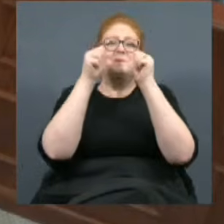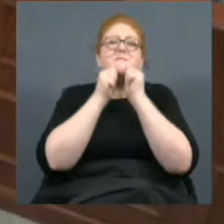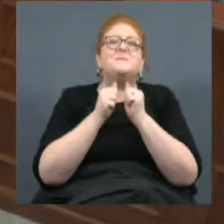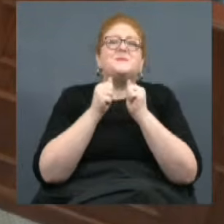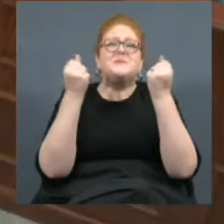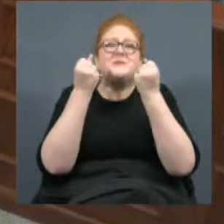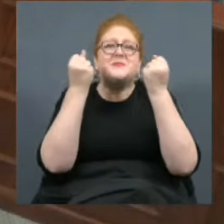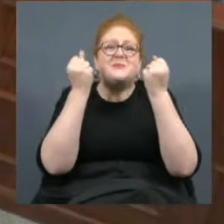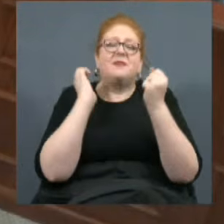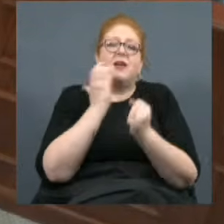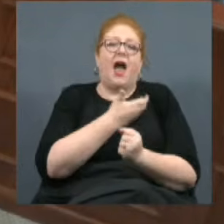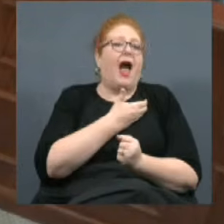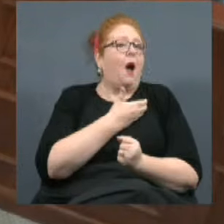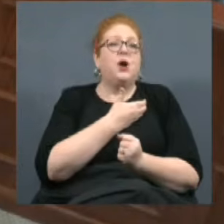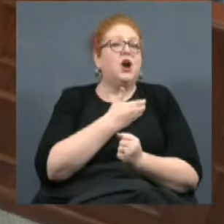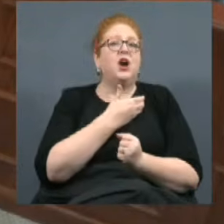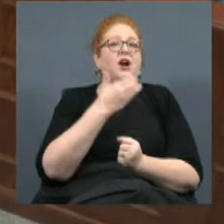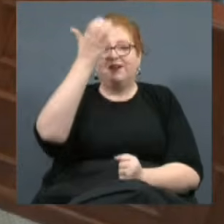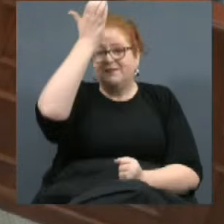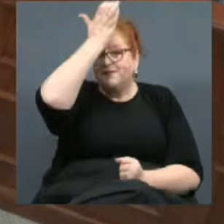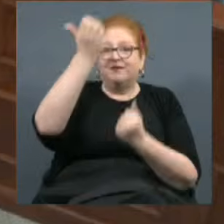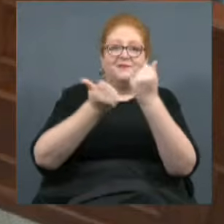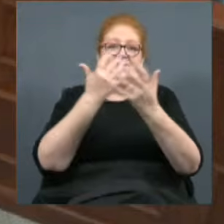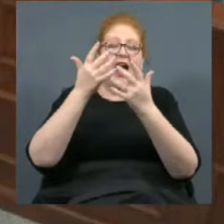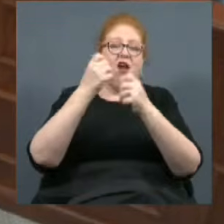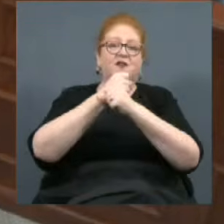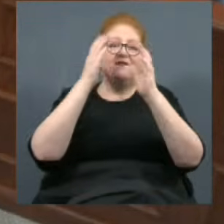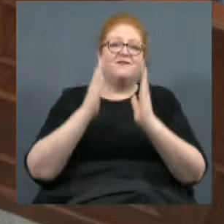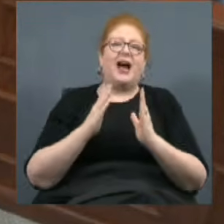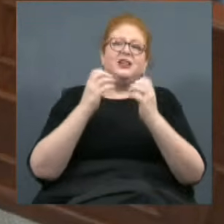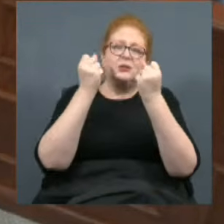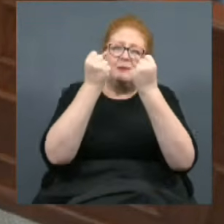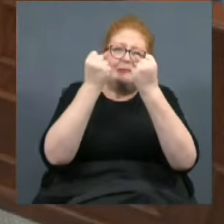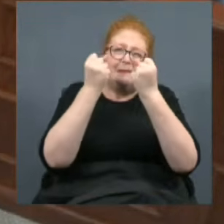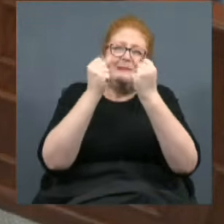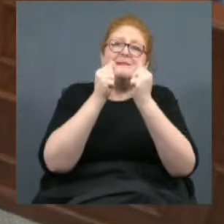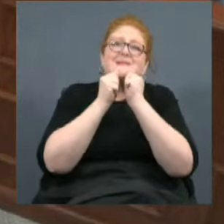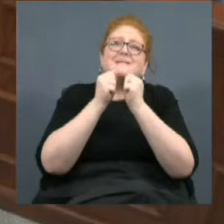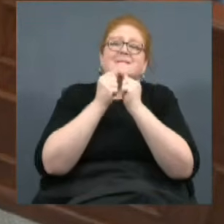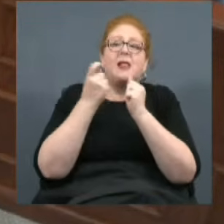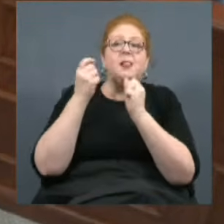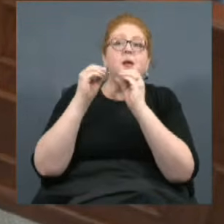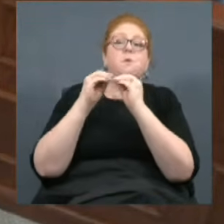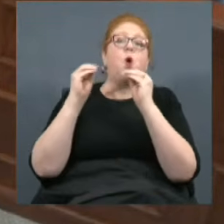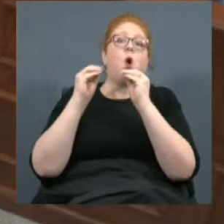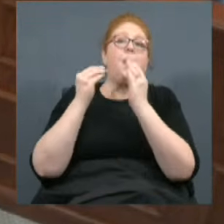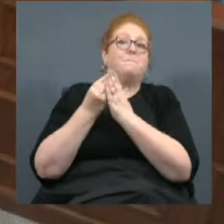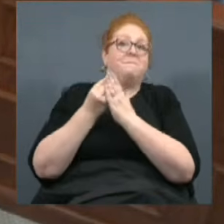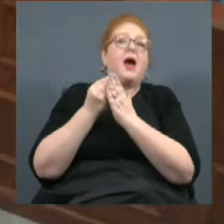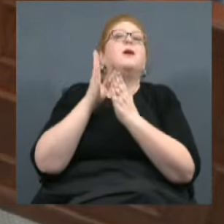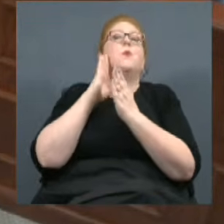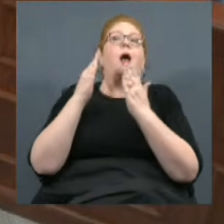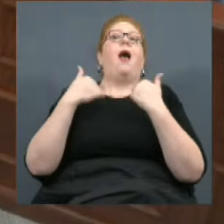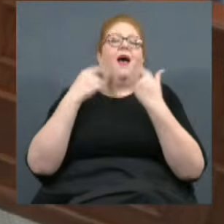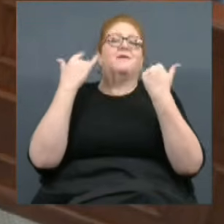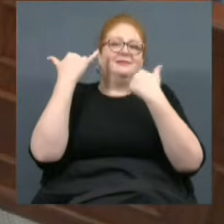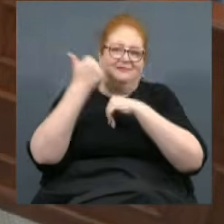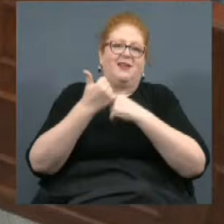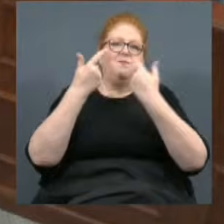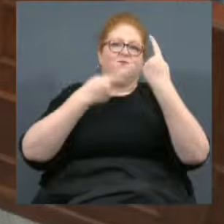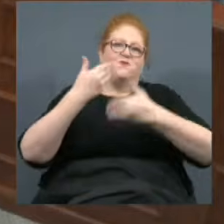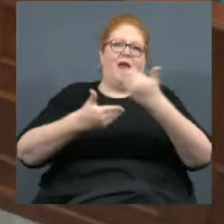to hang tight. We need a little more money. So anyway, thanks. Just wanted to report about our campaign. Thank